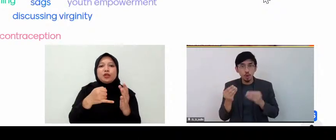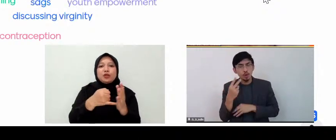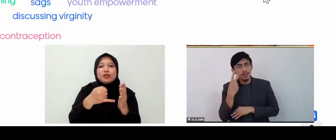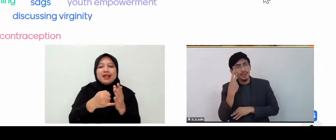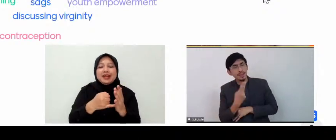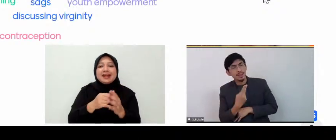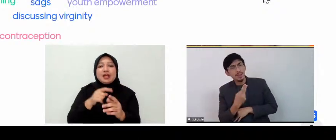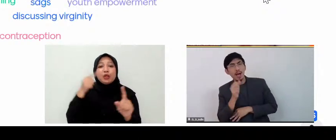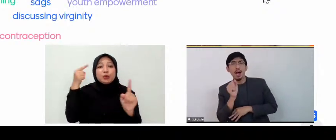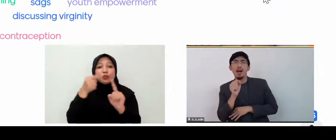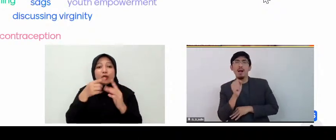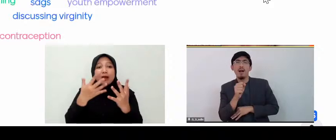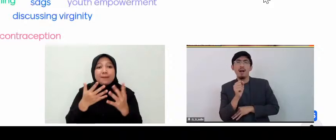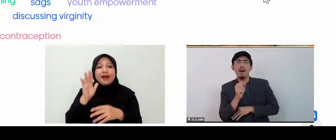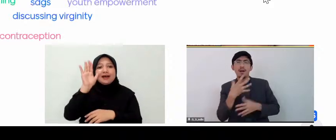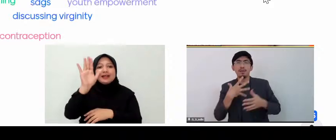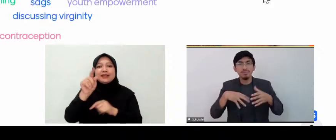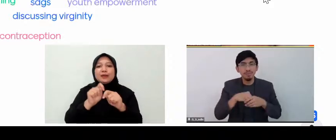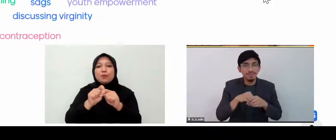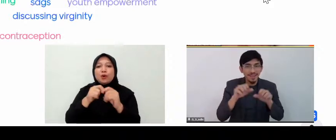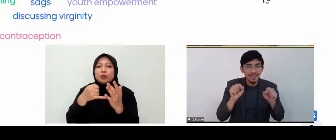content, and also